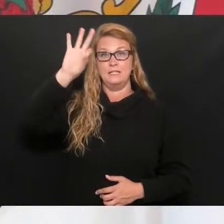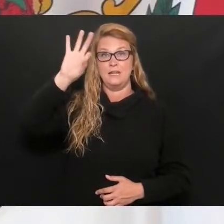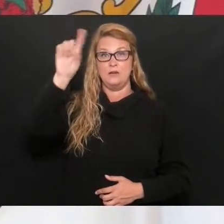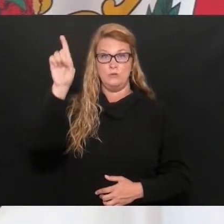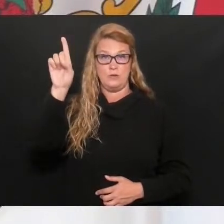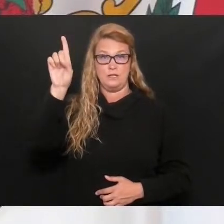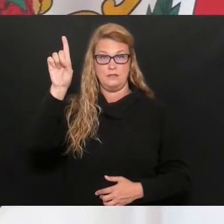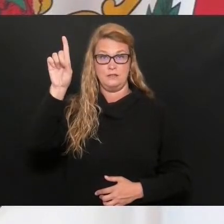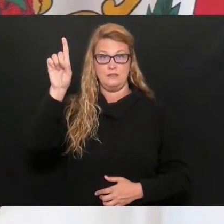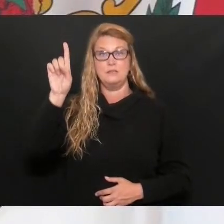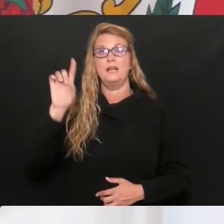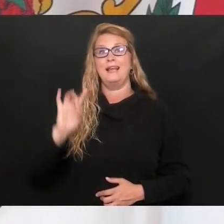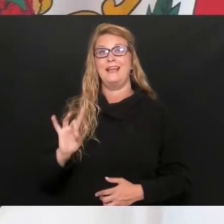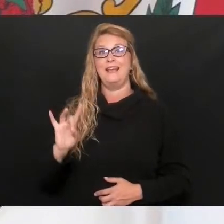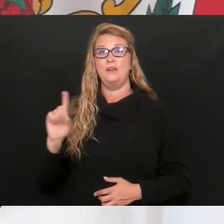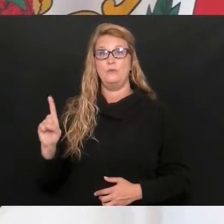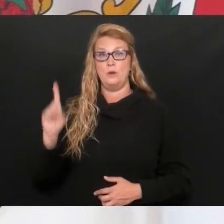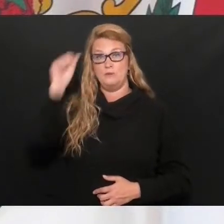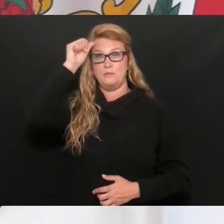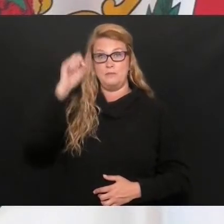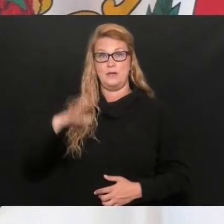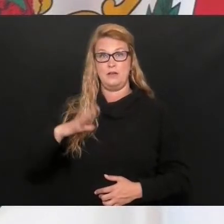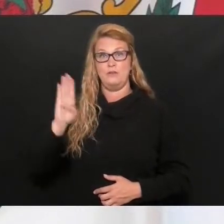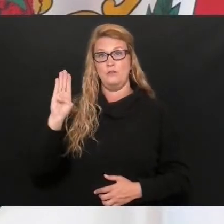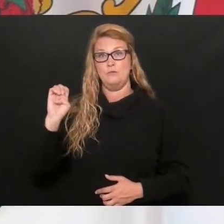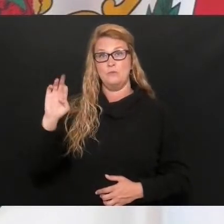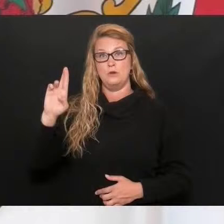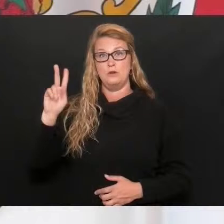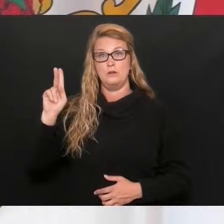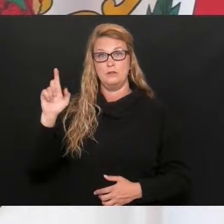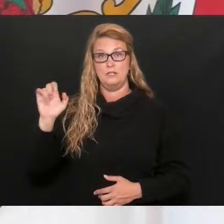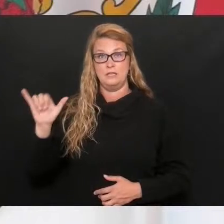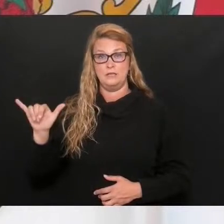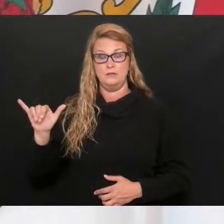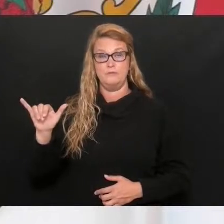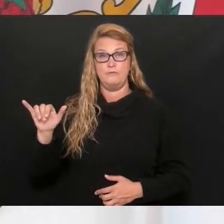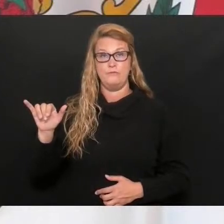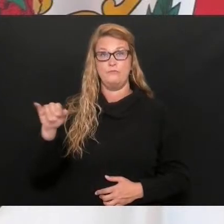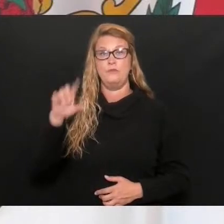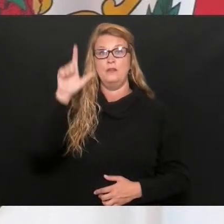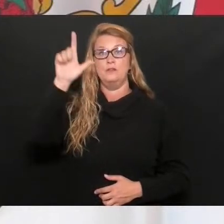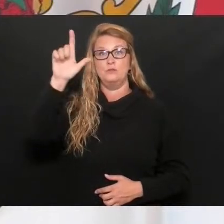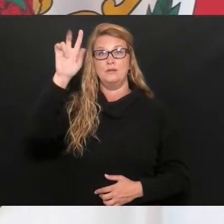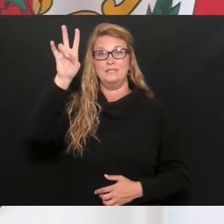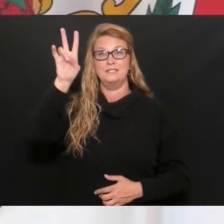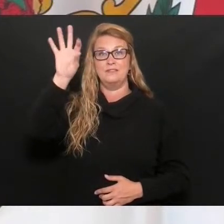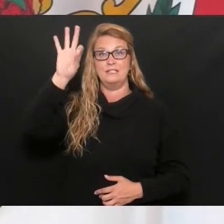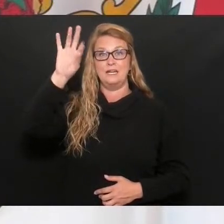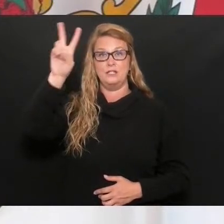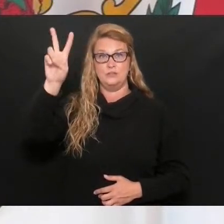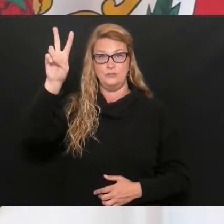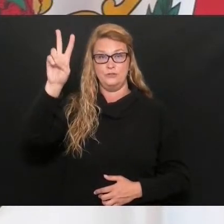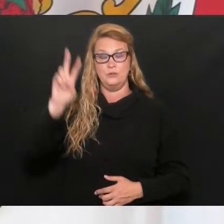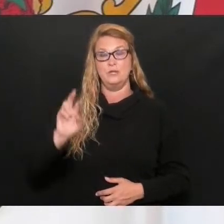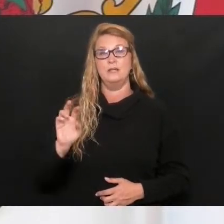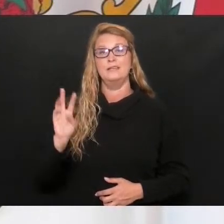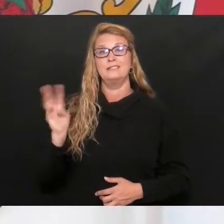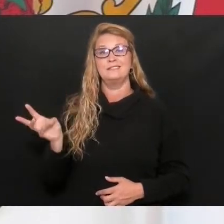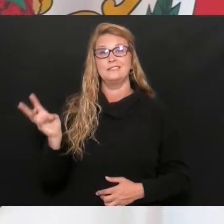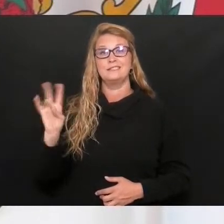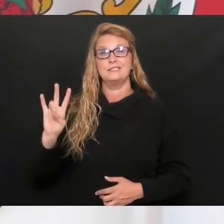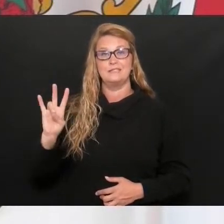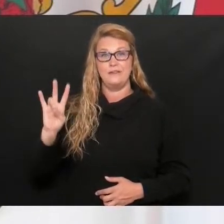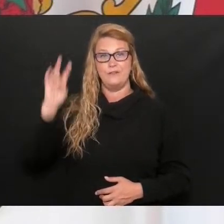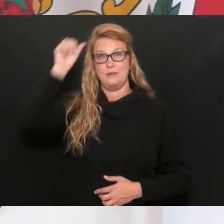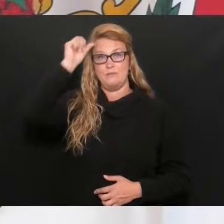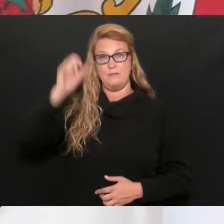2,791st death is an 81-year-old male from Berkeley County. Our 2,792nd death is a 67-year-old